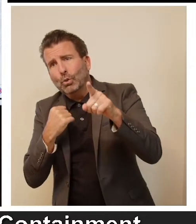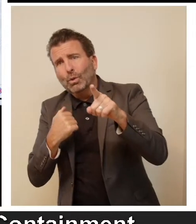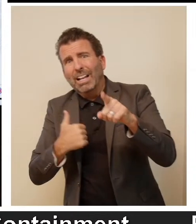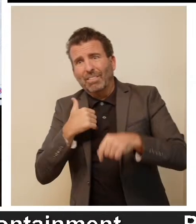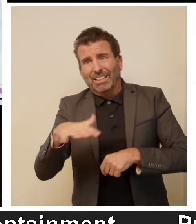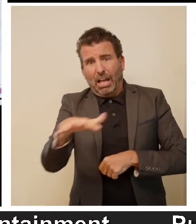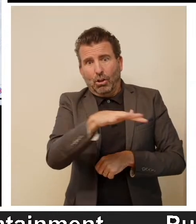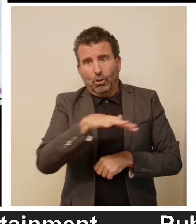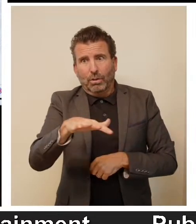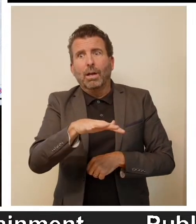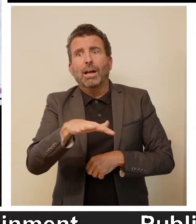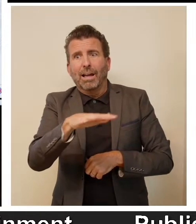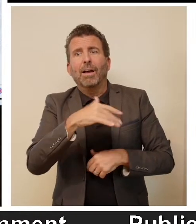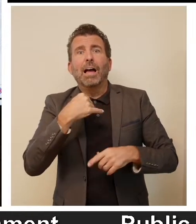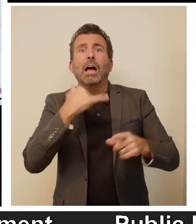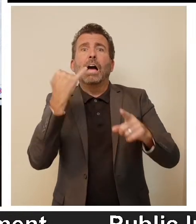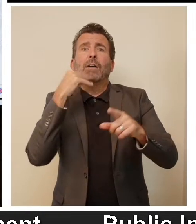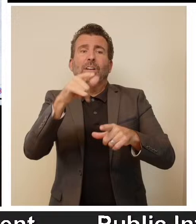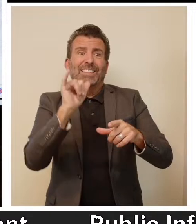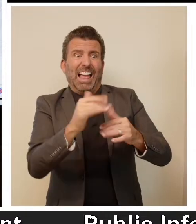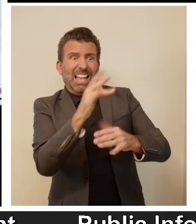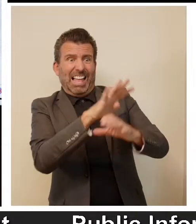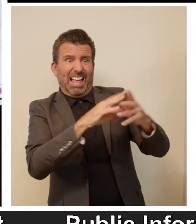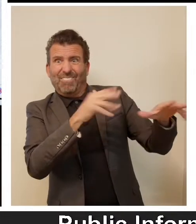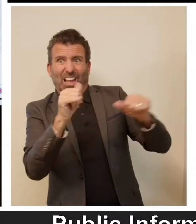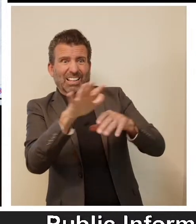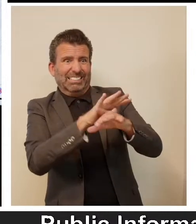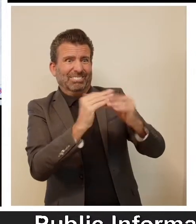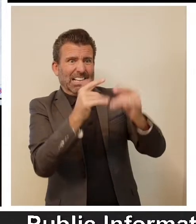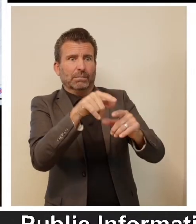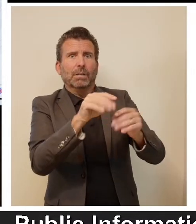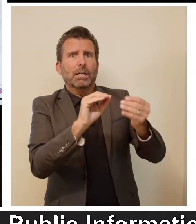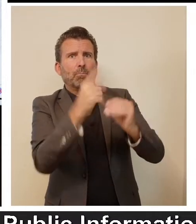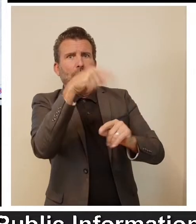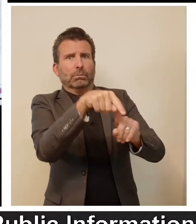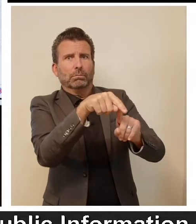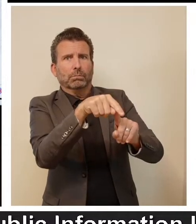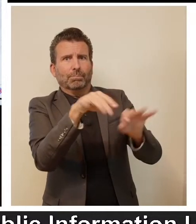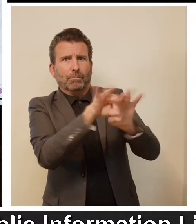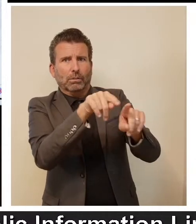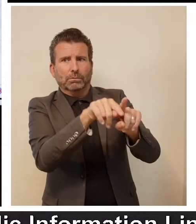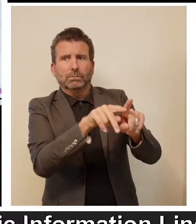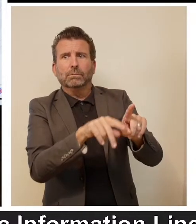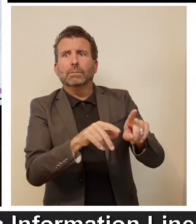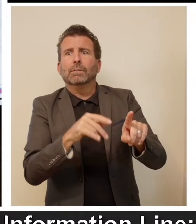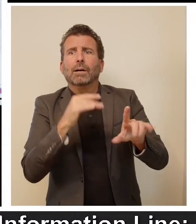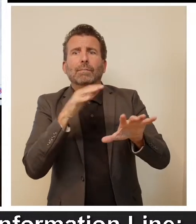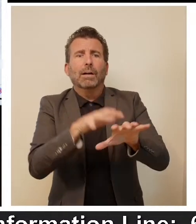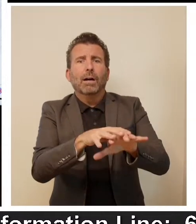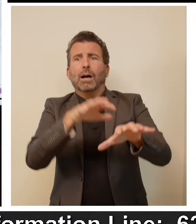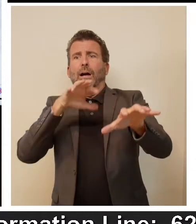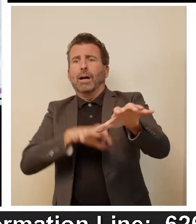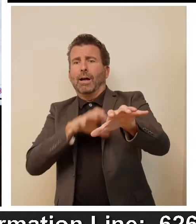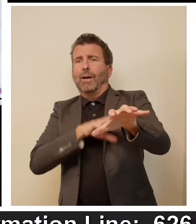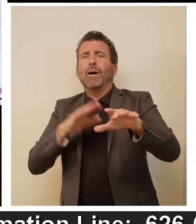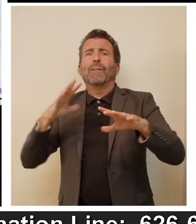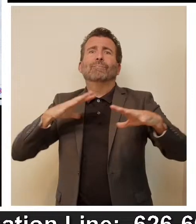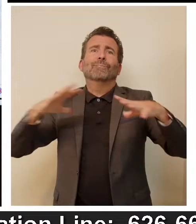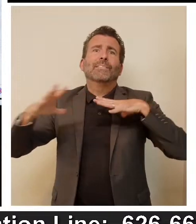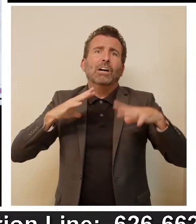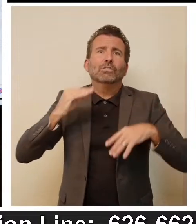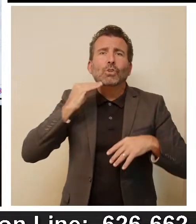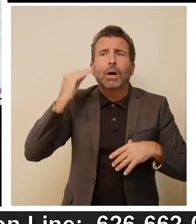to make repairs or replace a vacation home, a secondary home, or a business should reach out to the Small